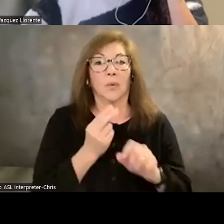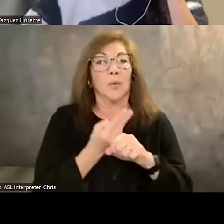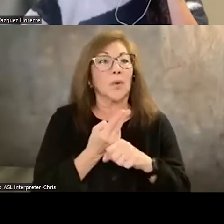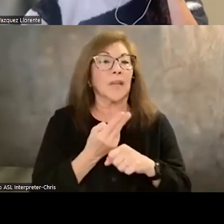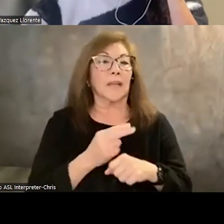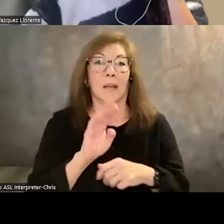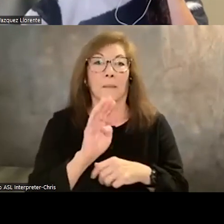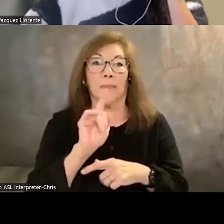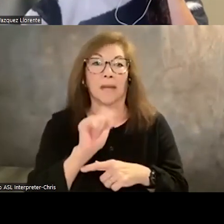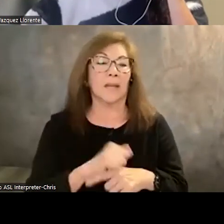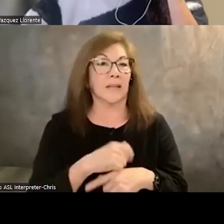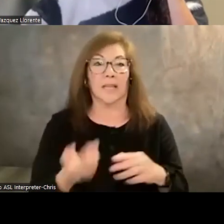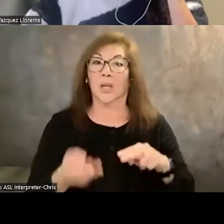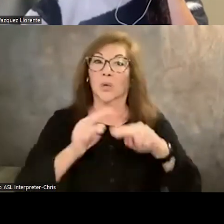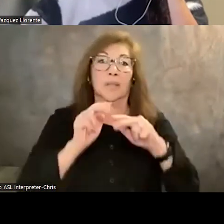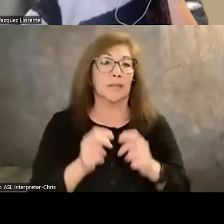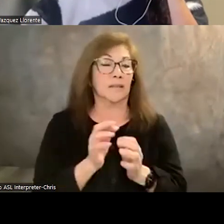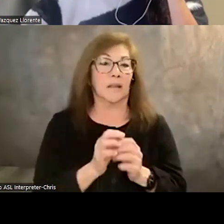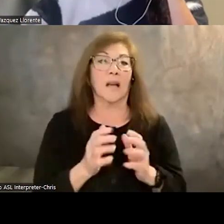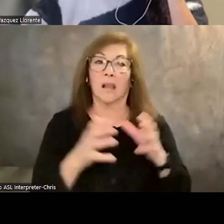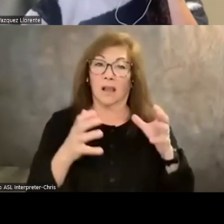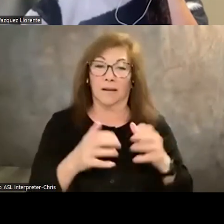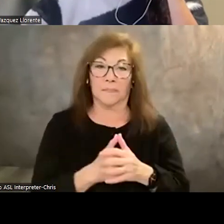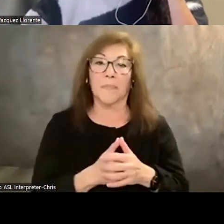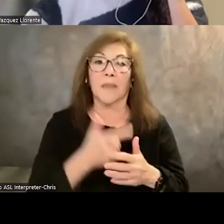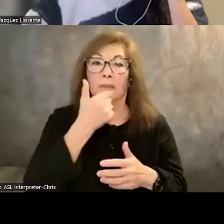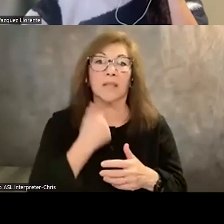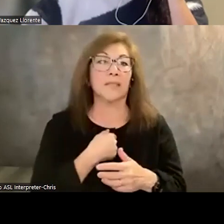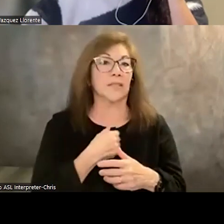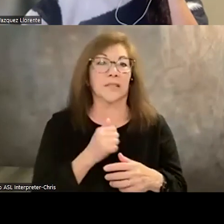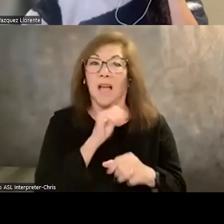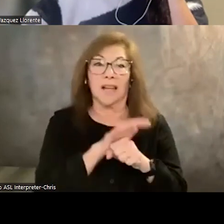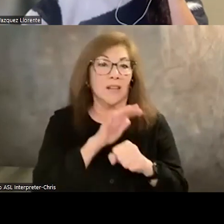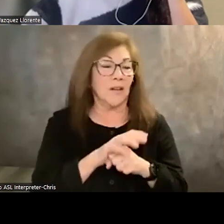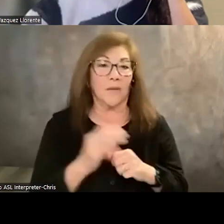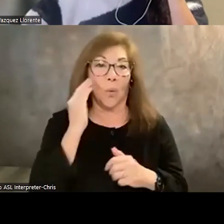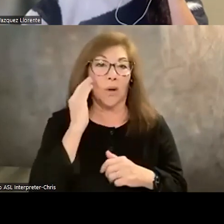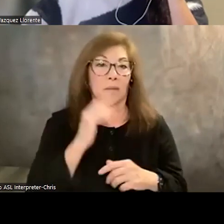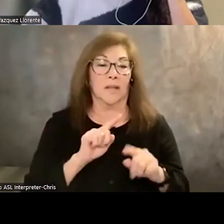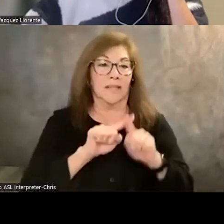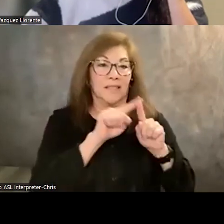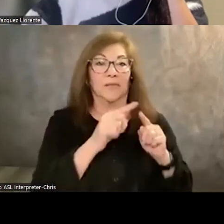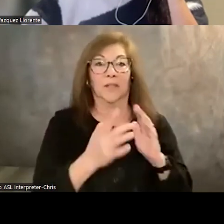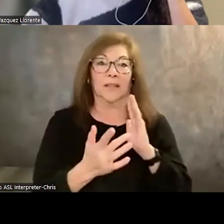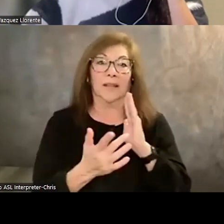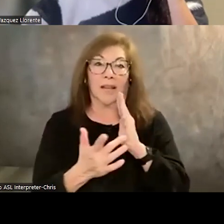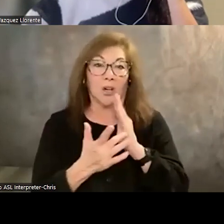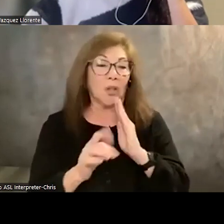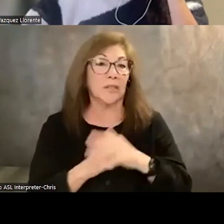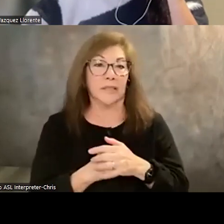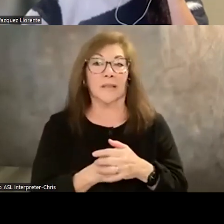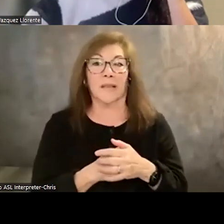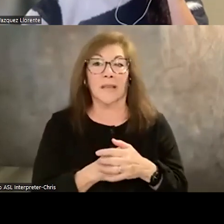is increases significantly, because there is a lack of awareness of these technologies, and there is a new sort of capacities